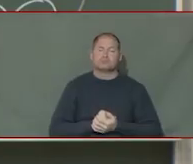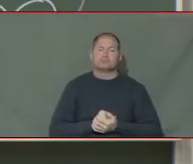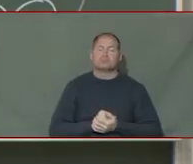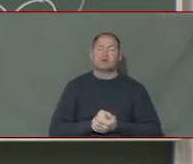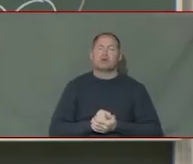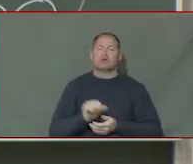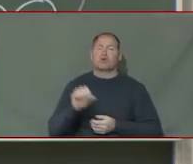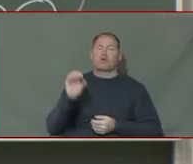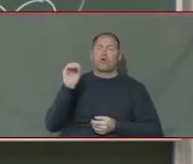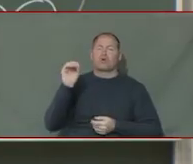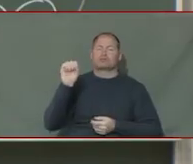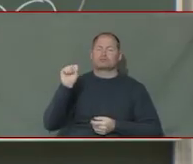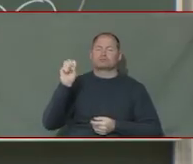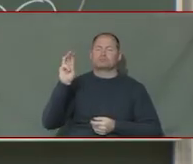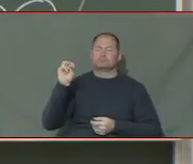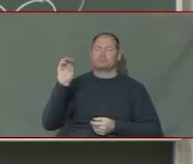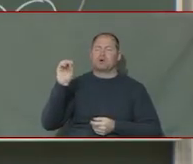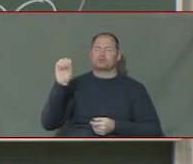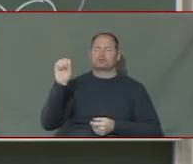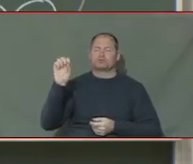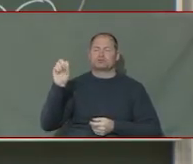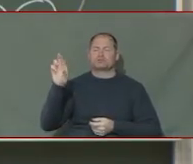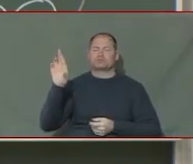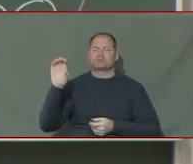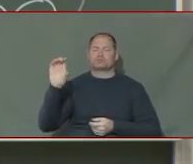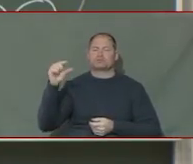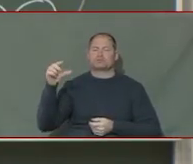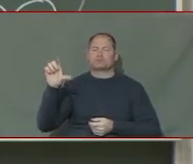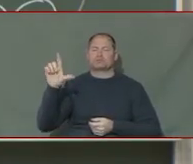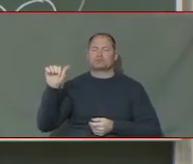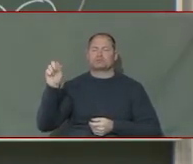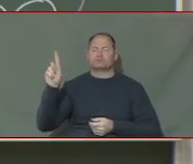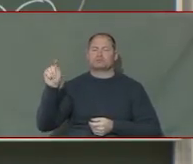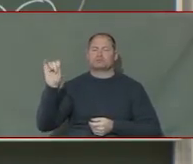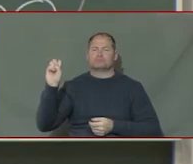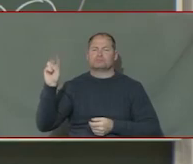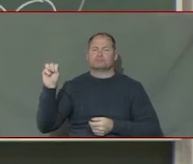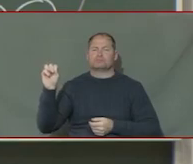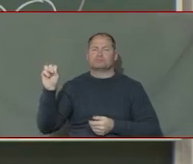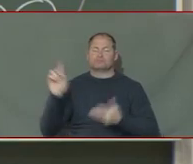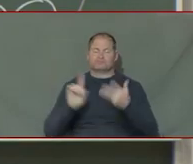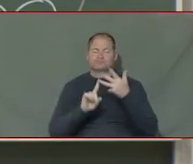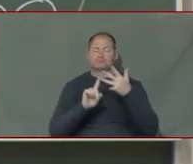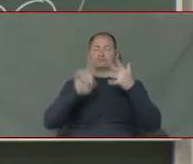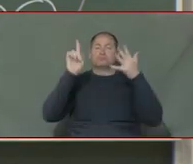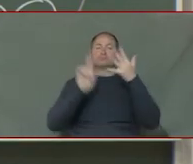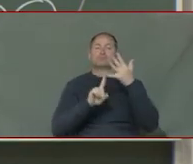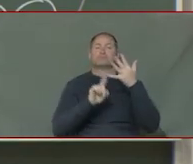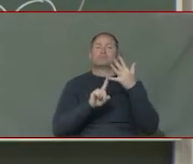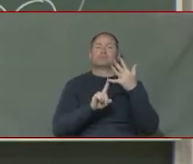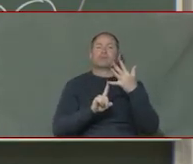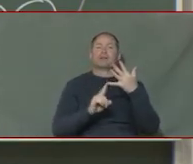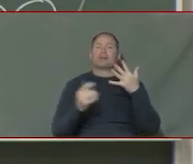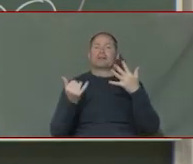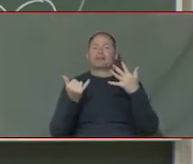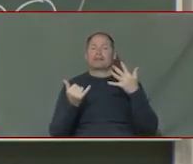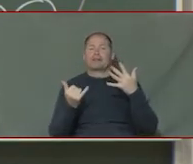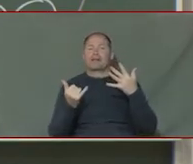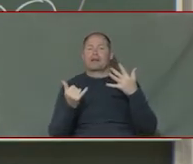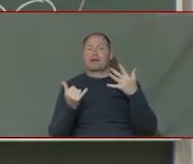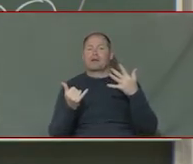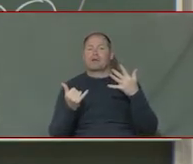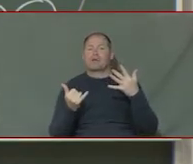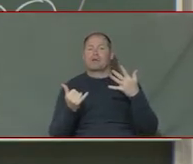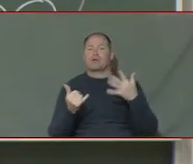Osmoregulation. And then the last one is the one I've got here. The glucose concentration, how